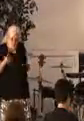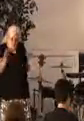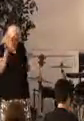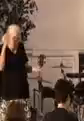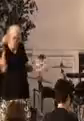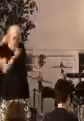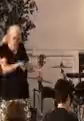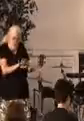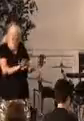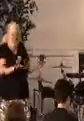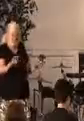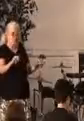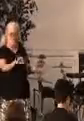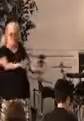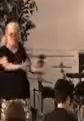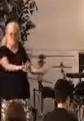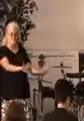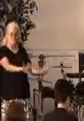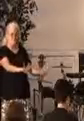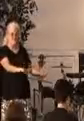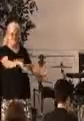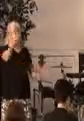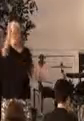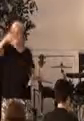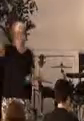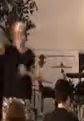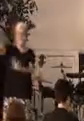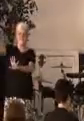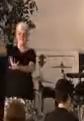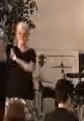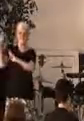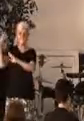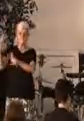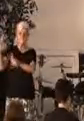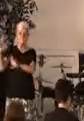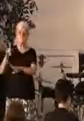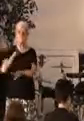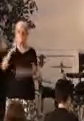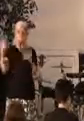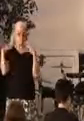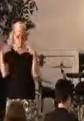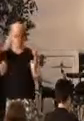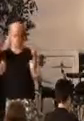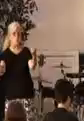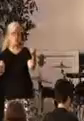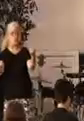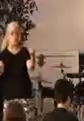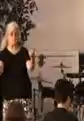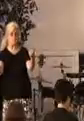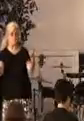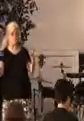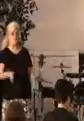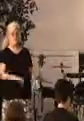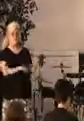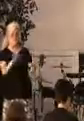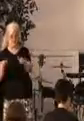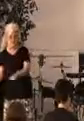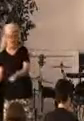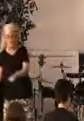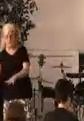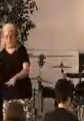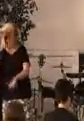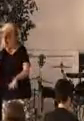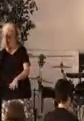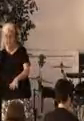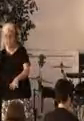care of the consequences. Let us be bold. Let us be like those men who, after they were